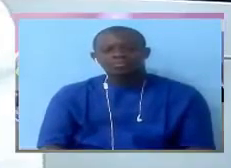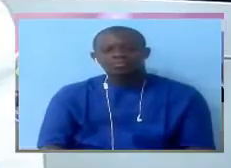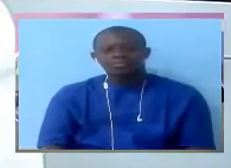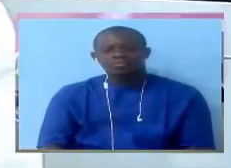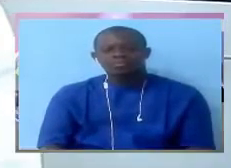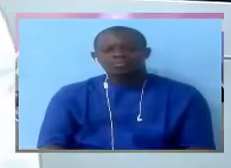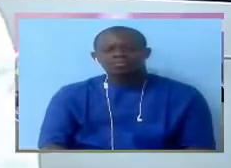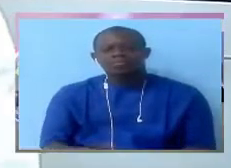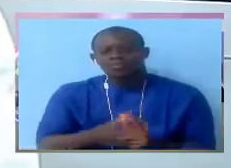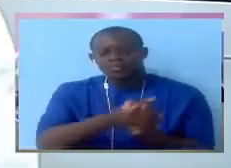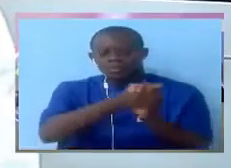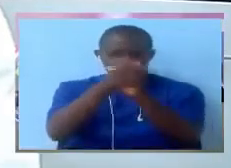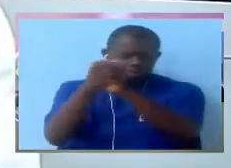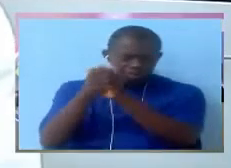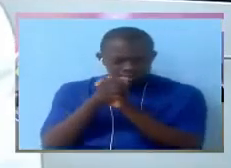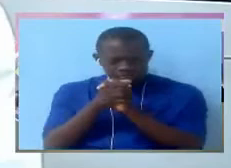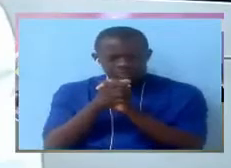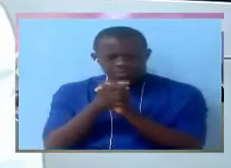Assalamu alaykum wa rahmatullah.